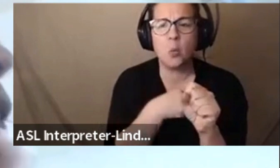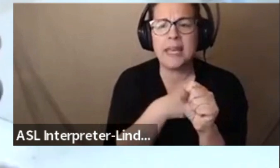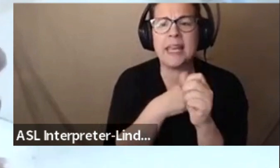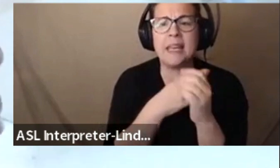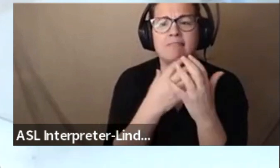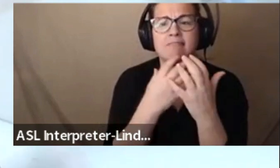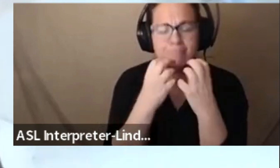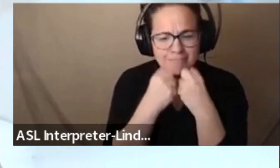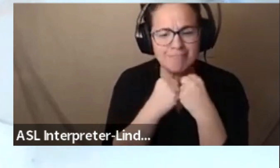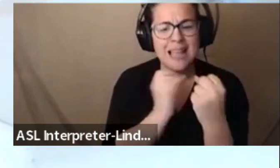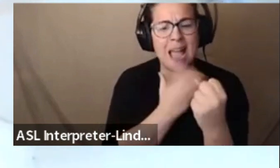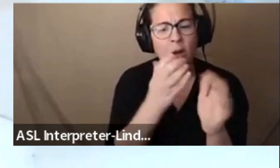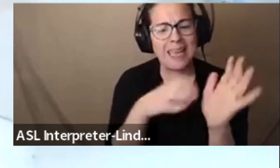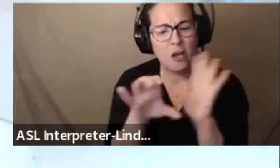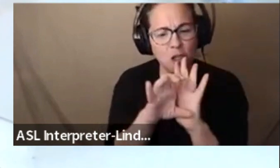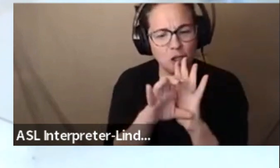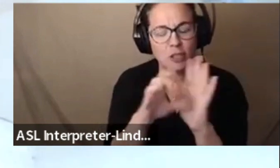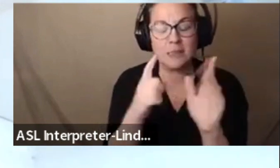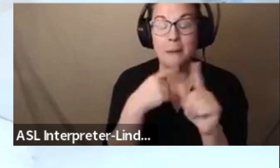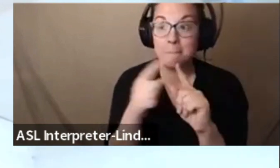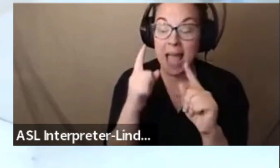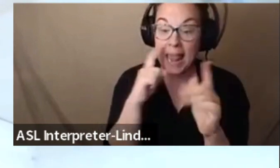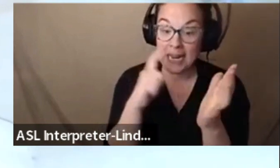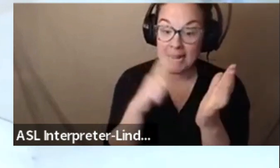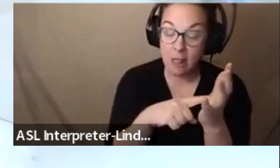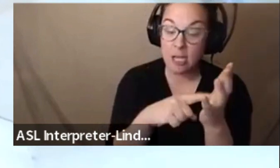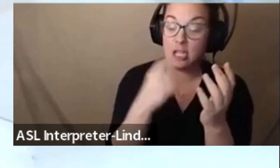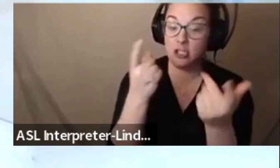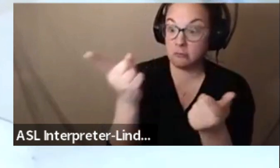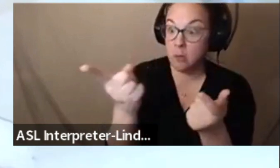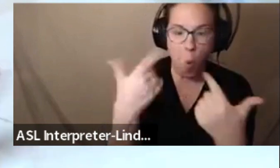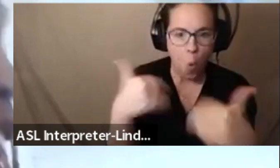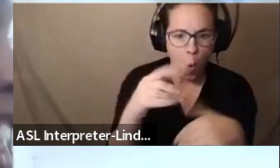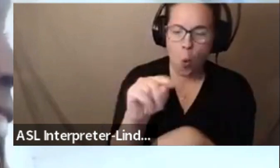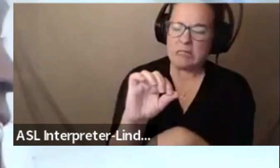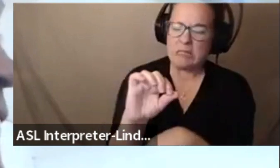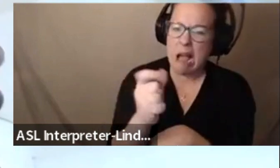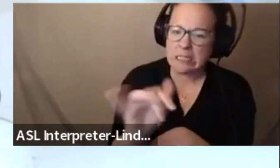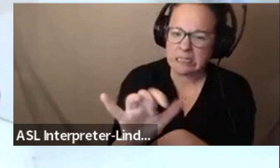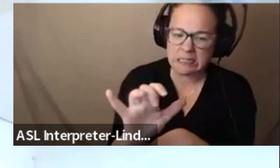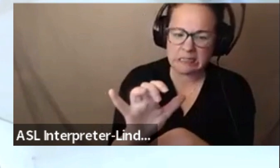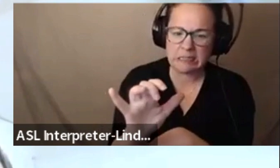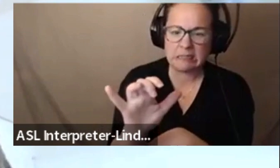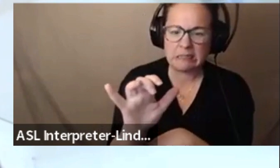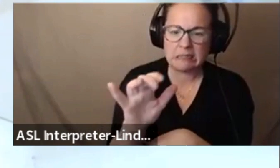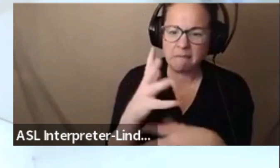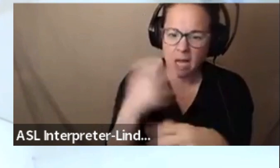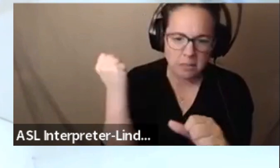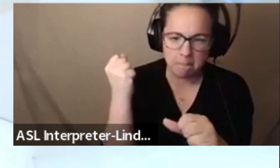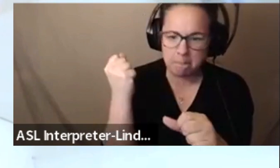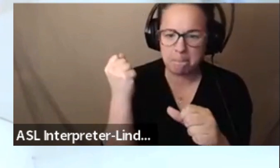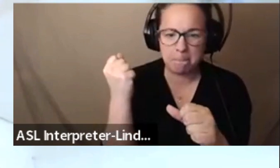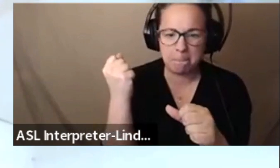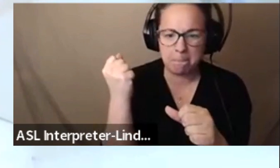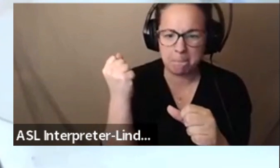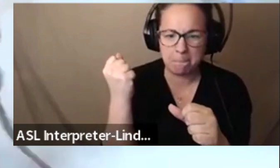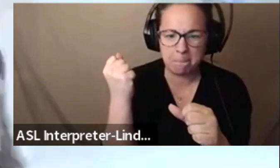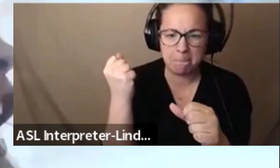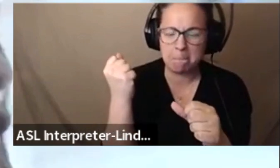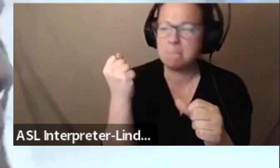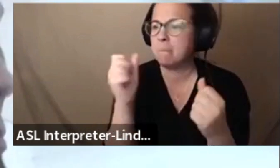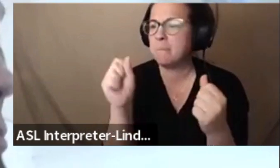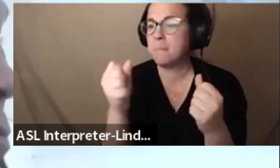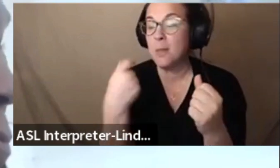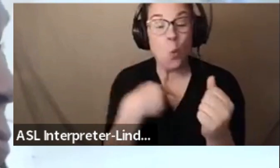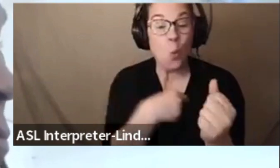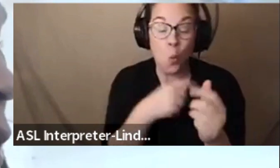going to have to find ways to love our characters, but be honest about their toxic or their fucked up impulses, because we've all